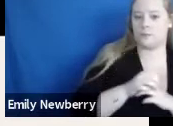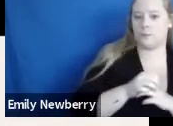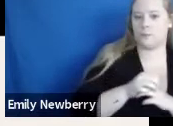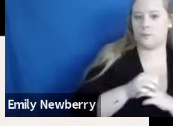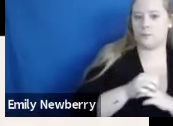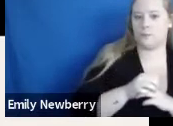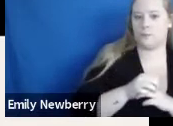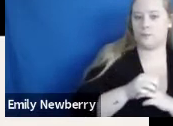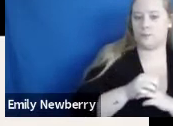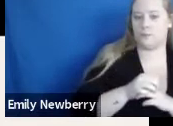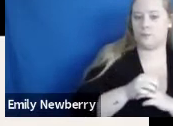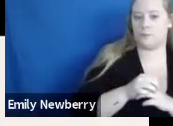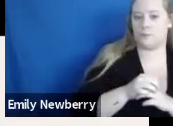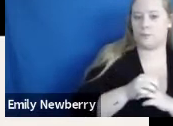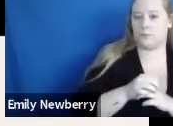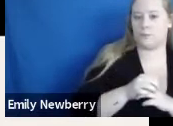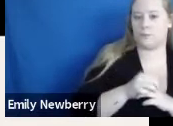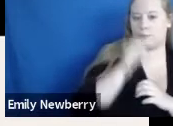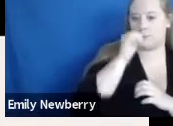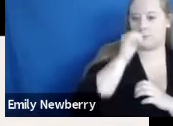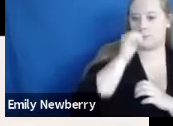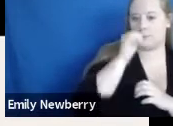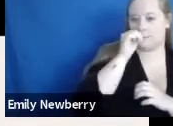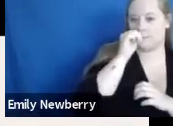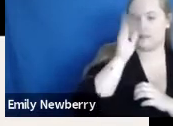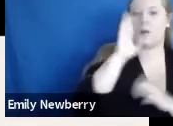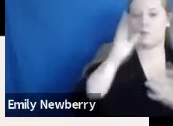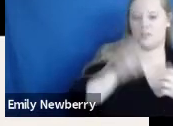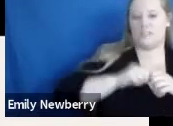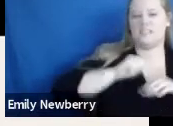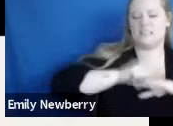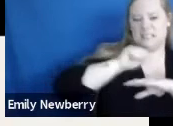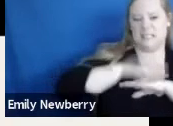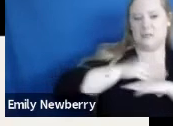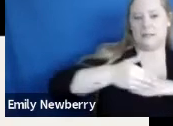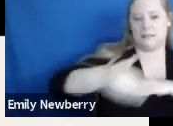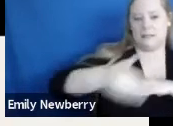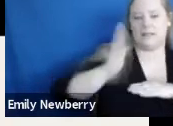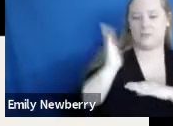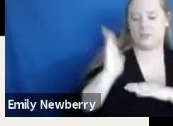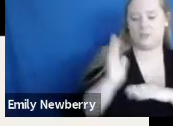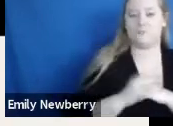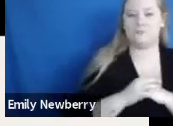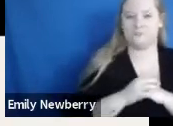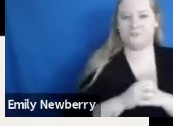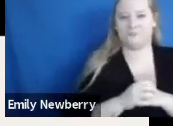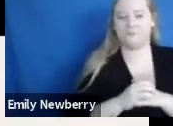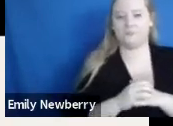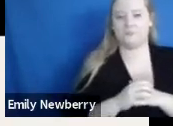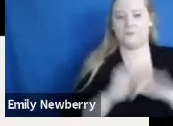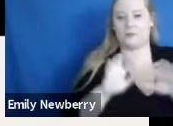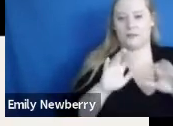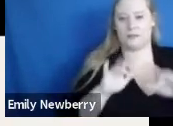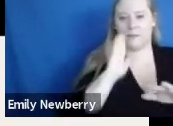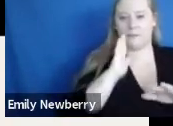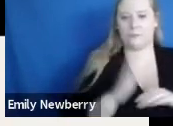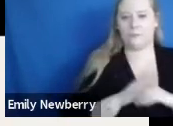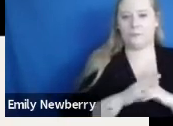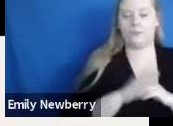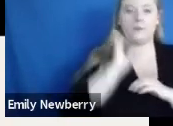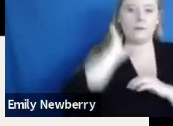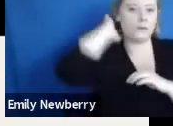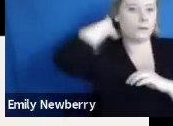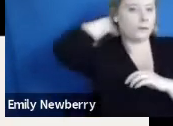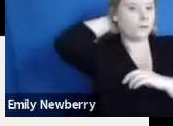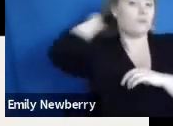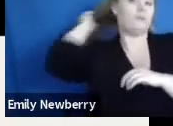to do that. I'll just send it out during the next presentation. How about that? Can I do All that? right. Sounds great. Just Thank you so fumbling much. around with the,